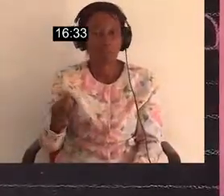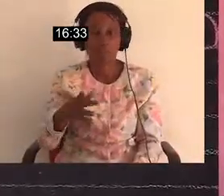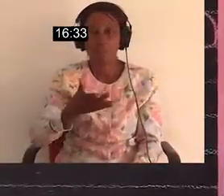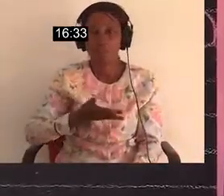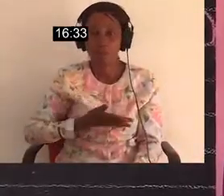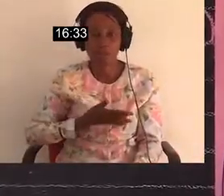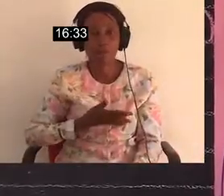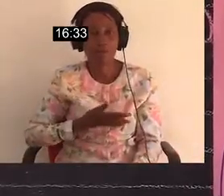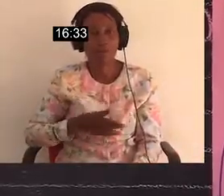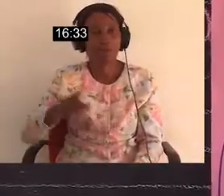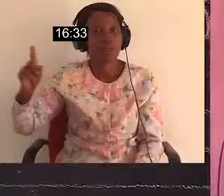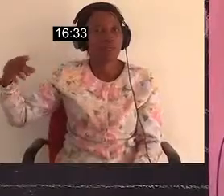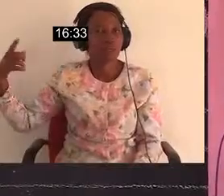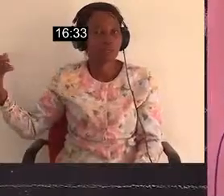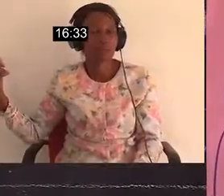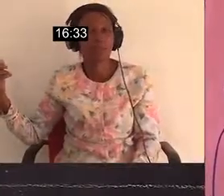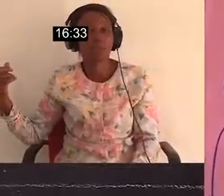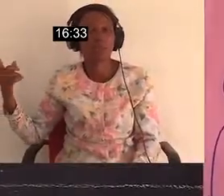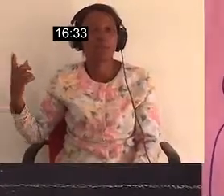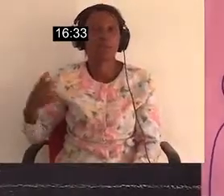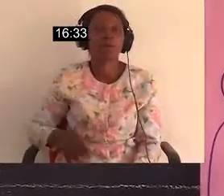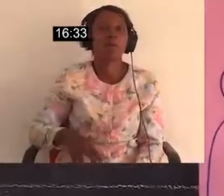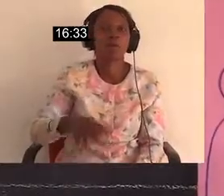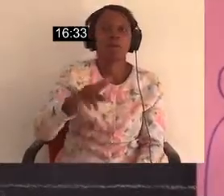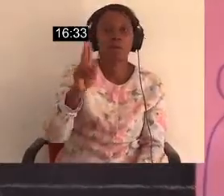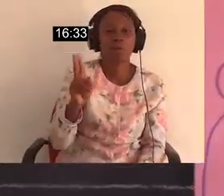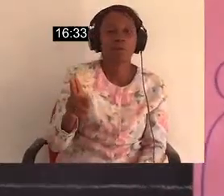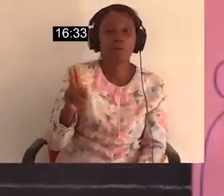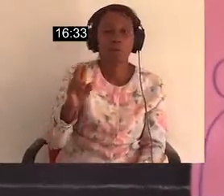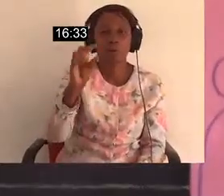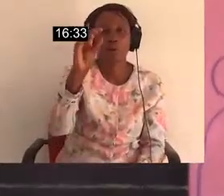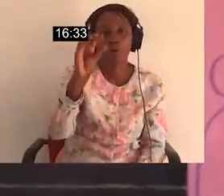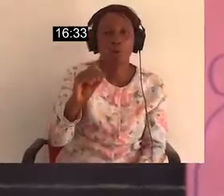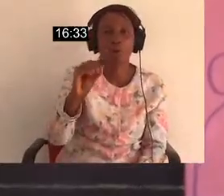have the sound O in them.